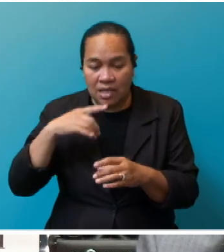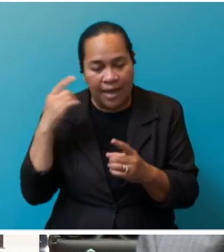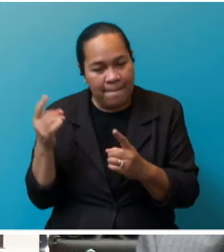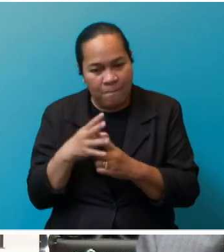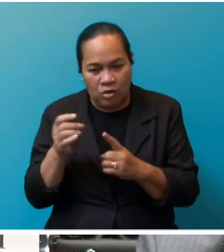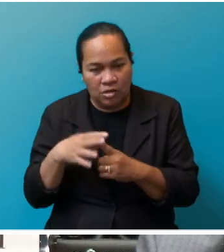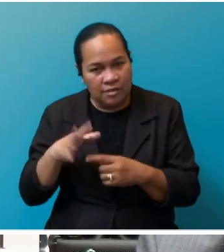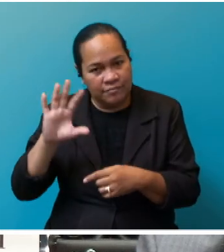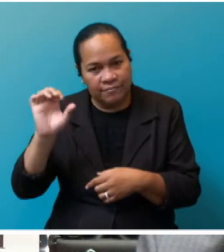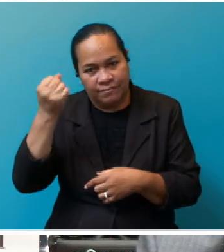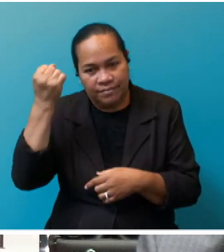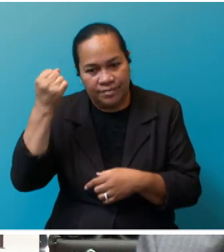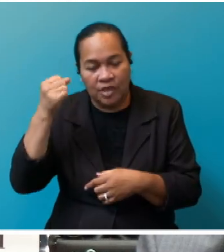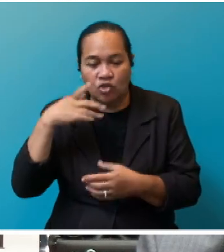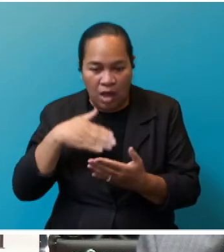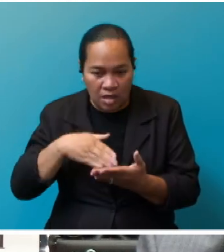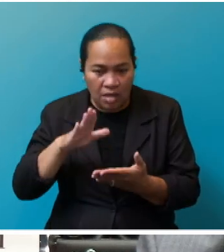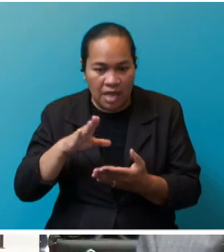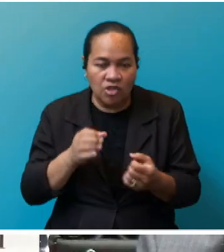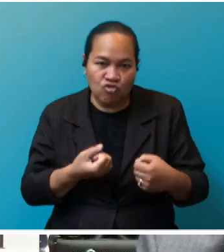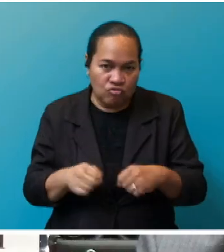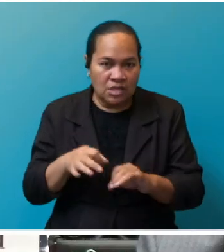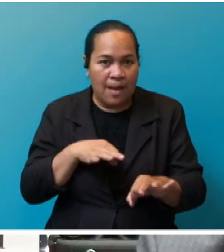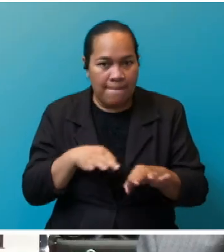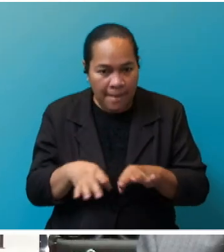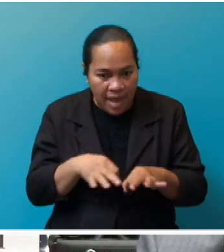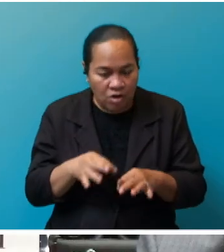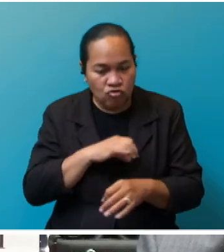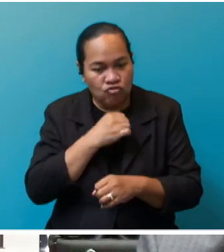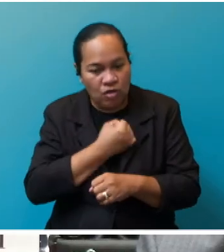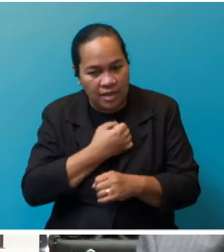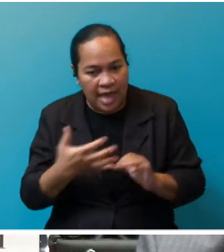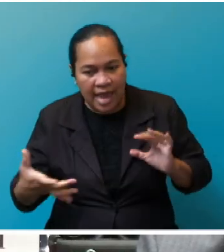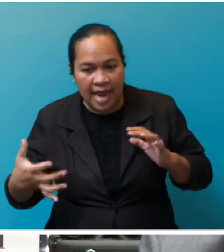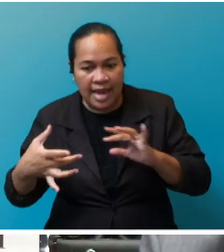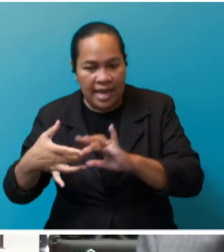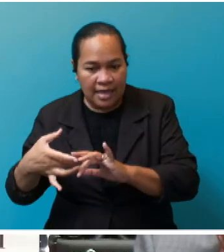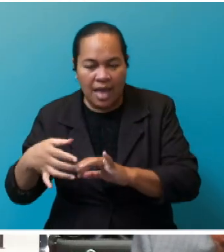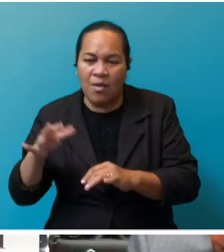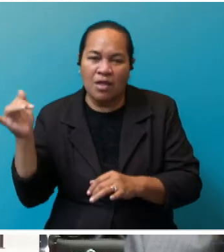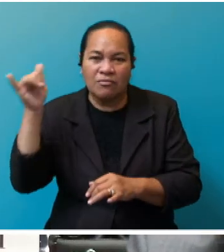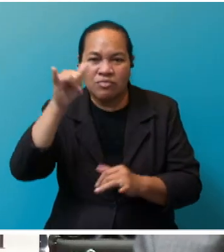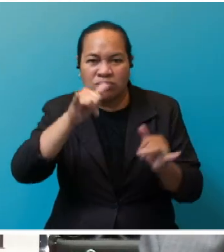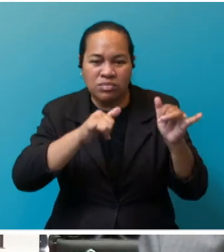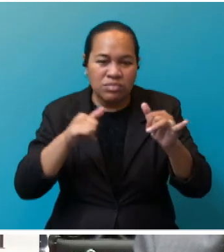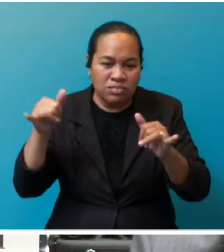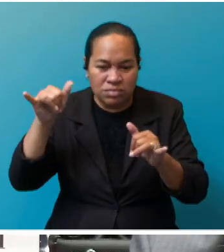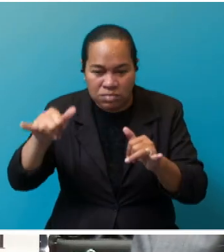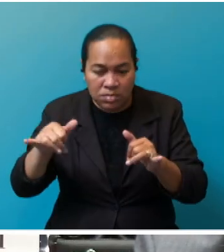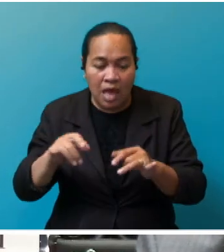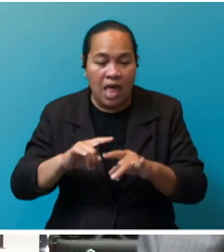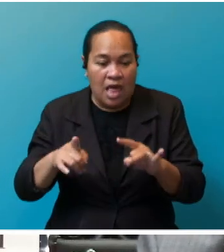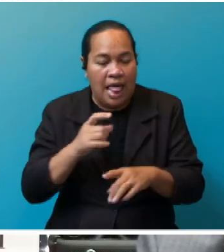the Pacific. The endorsement of the strategic plan, the strengthened link between tourism and aviation, and the renewed focus on sustainability and